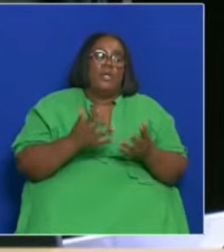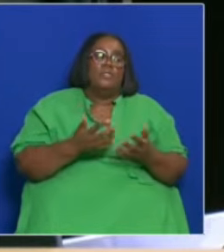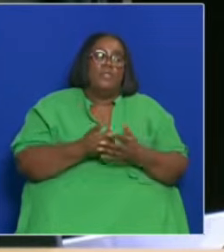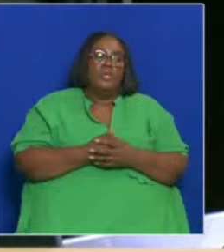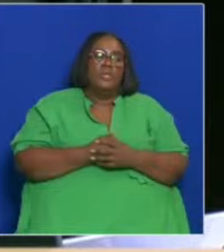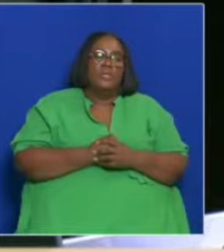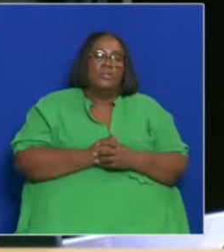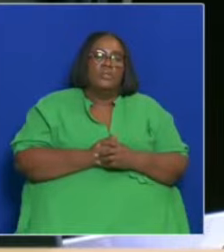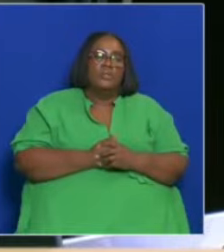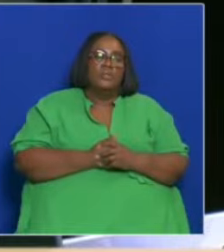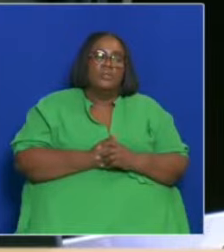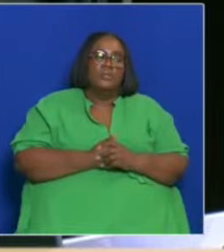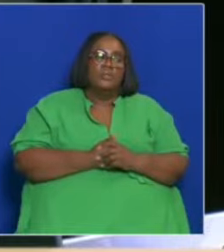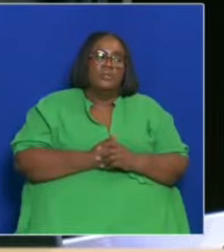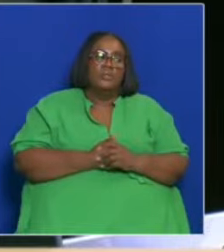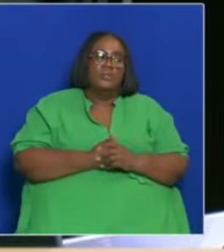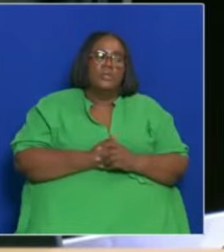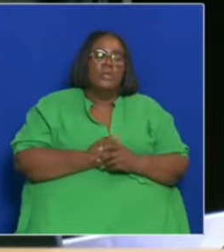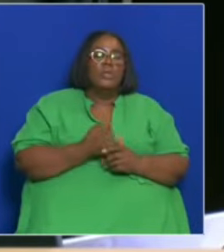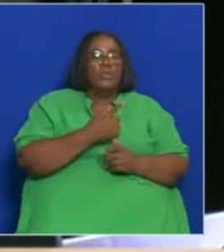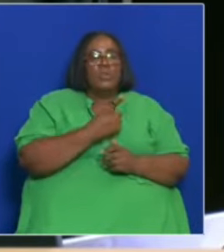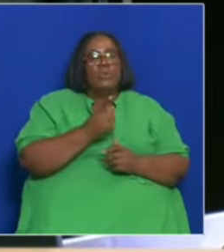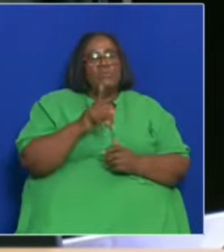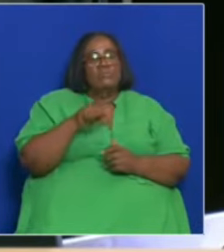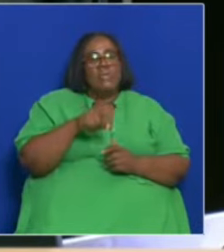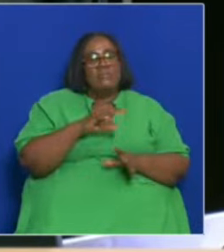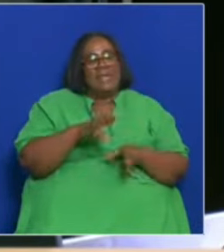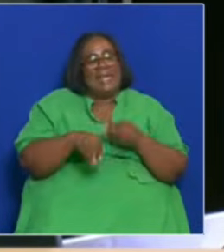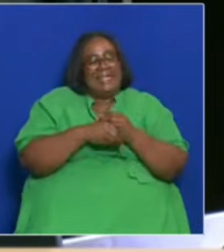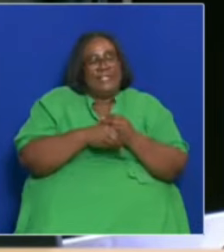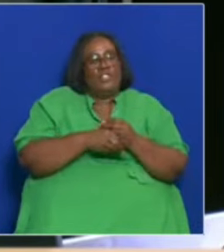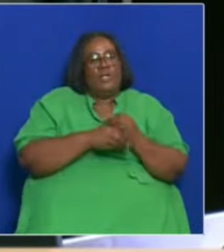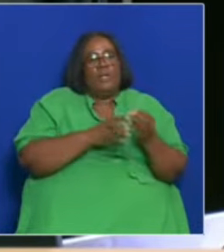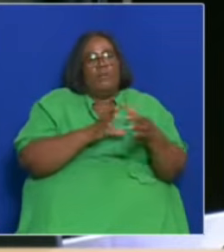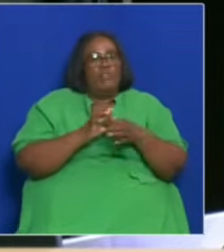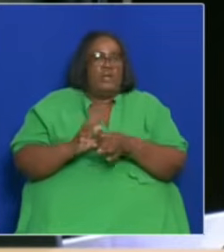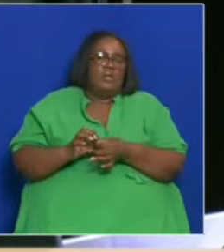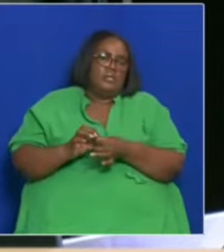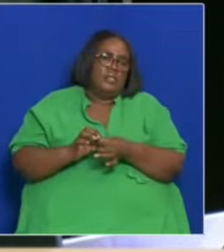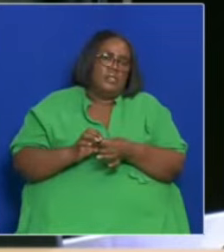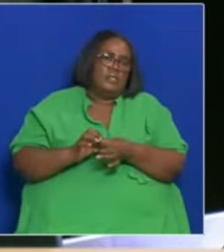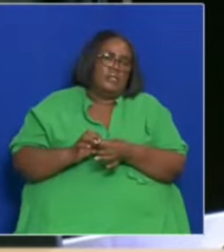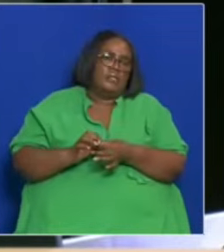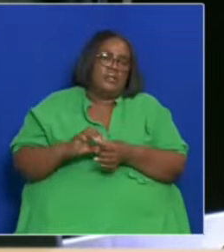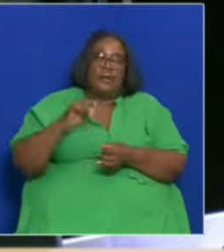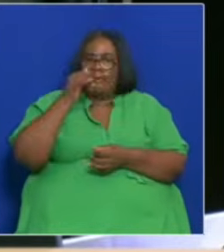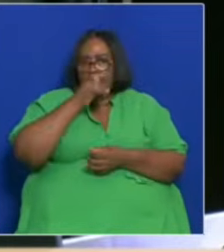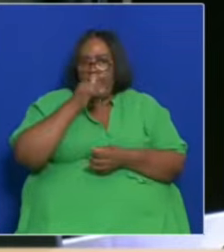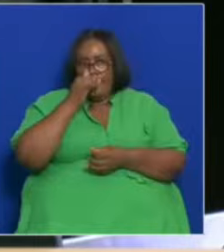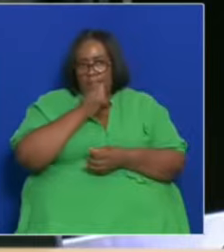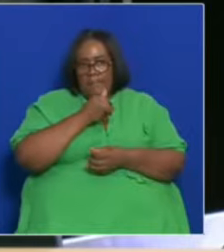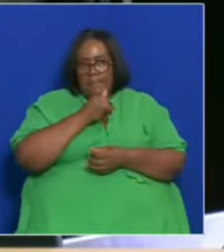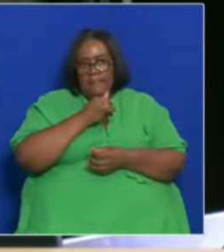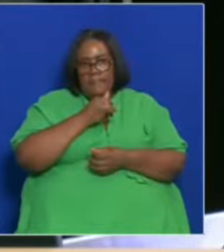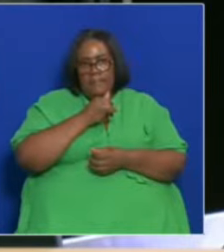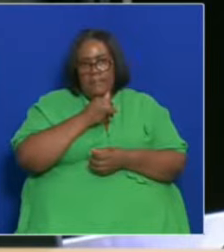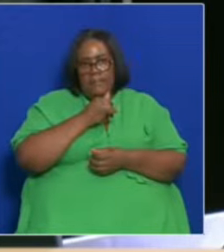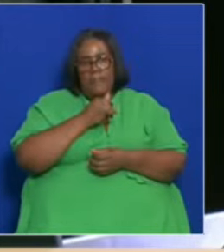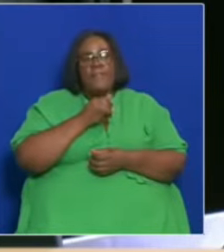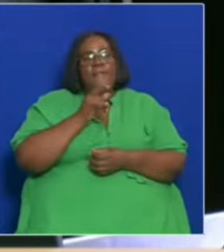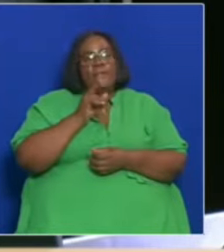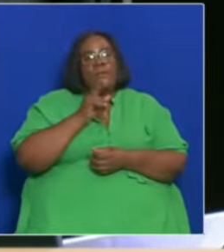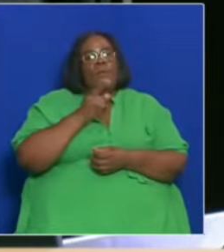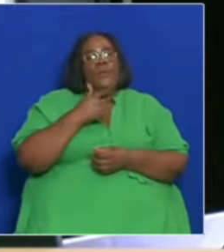be additional related offenses, and we interpret the additional related to